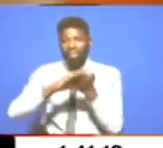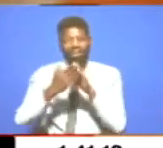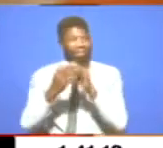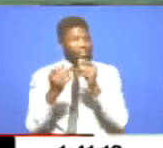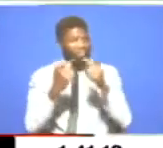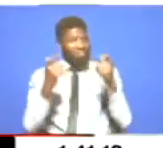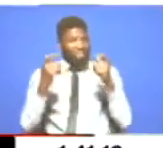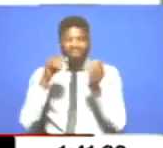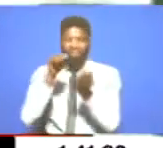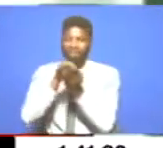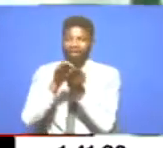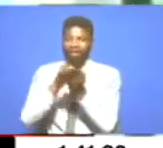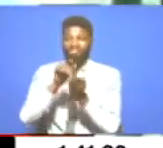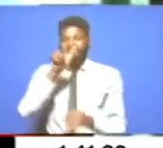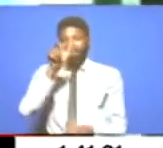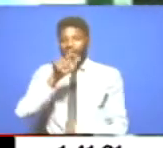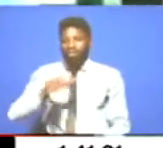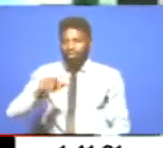region.